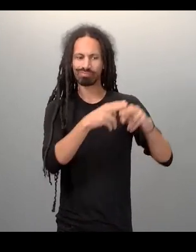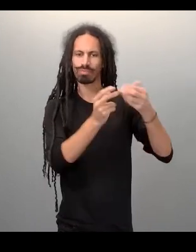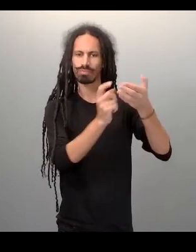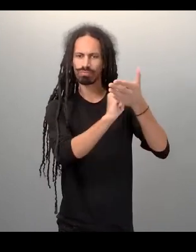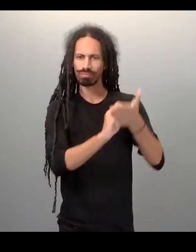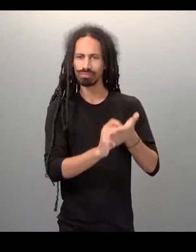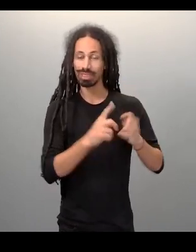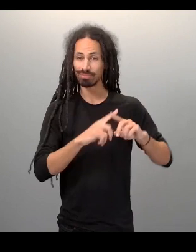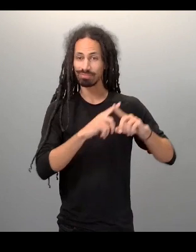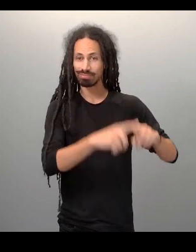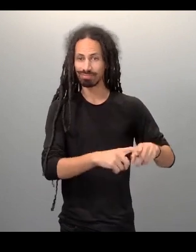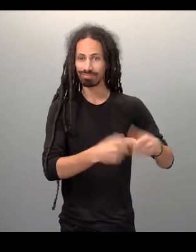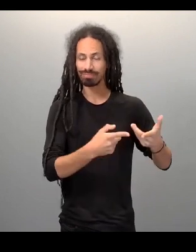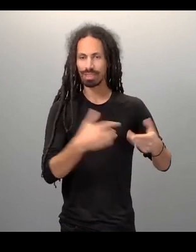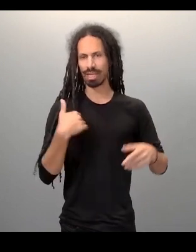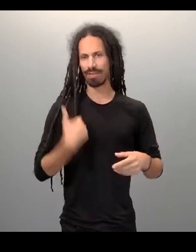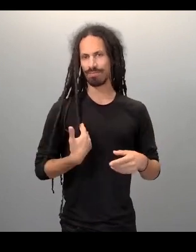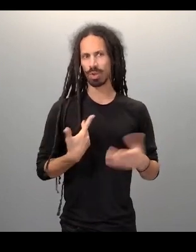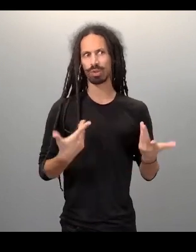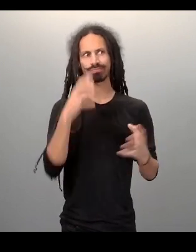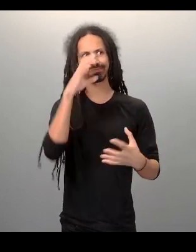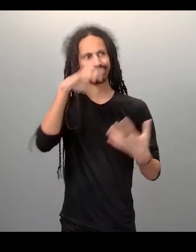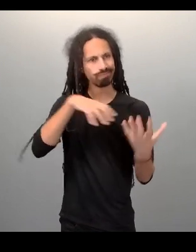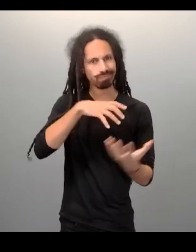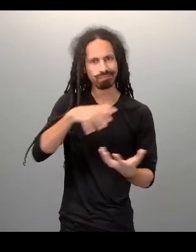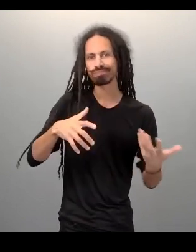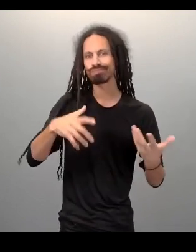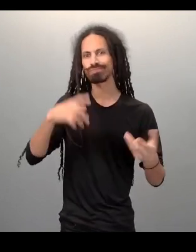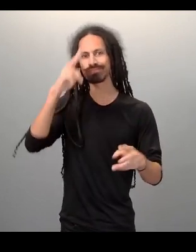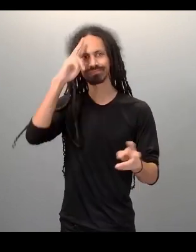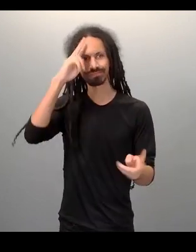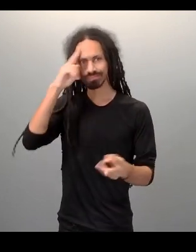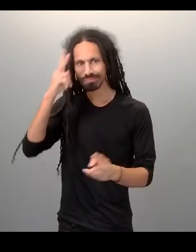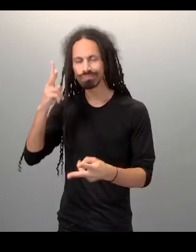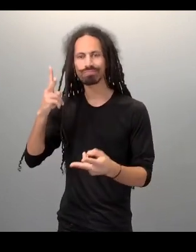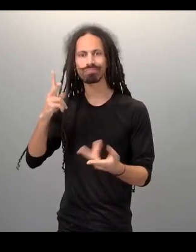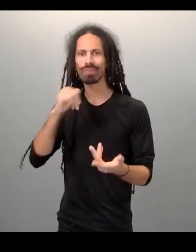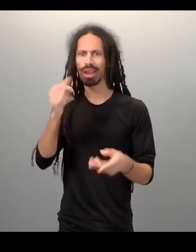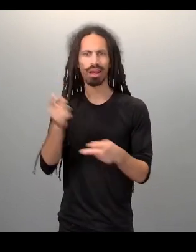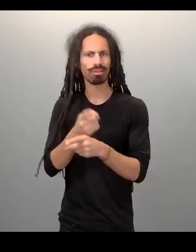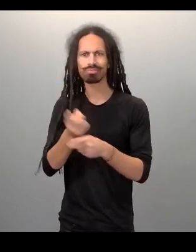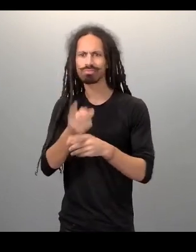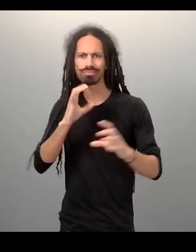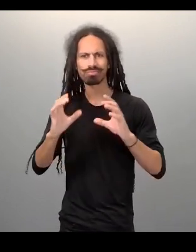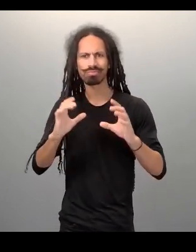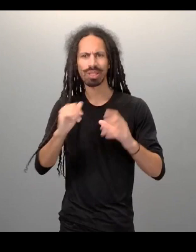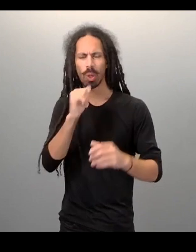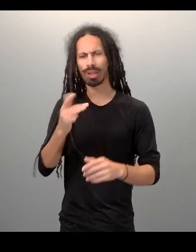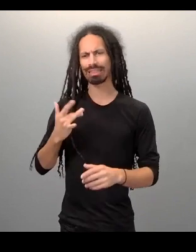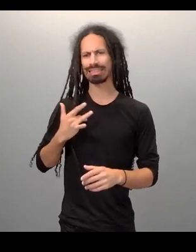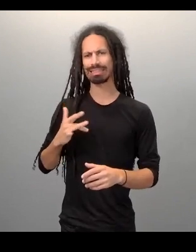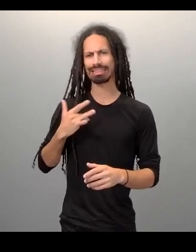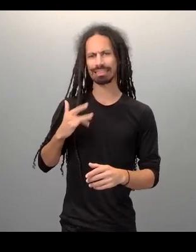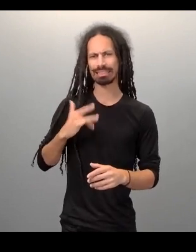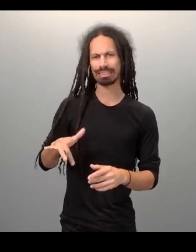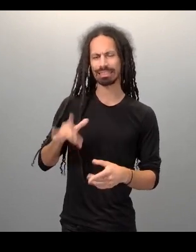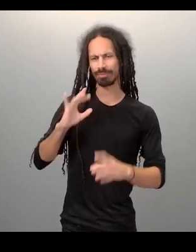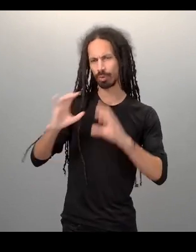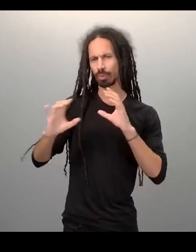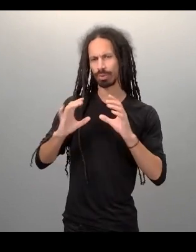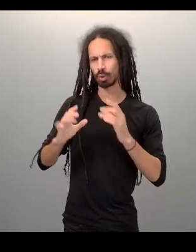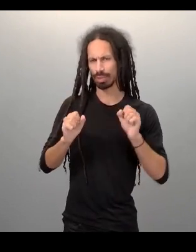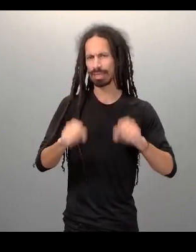can lead to confusing, inappropriate, or insensitive communication.